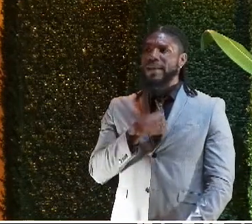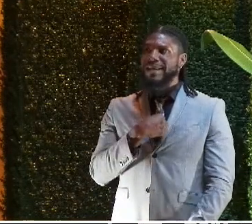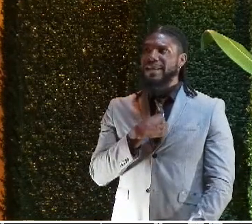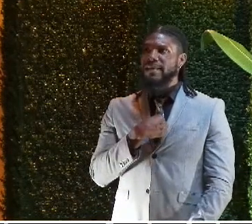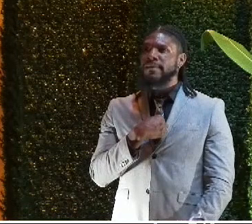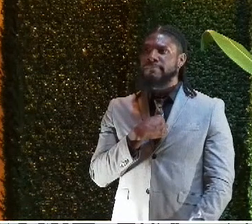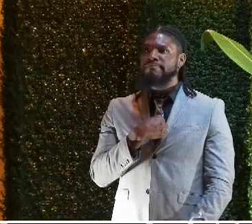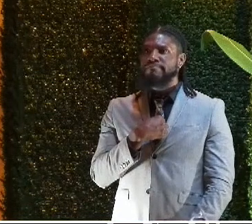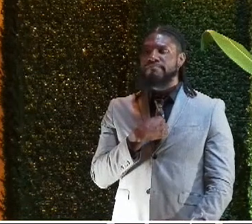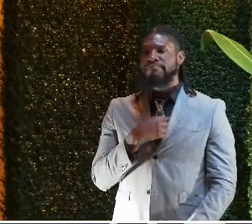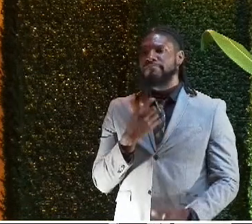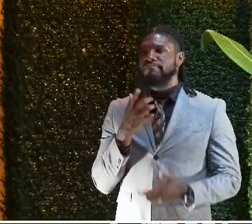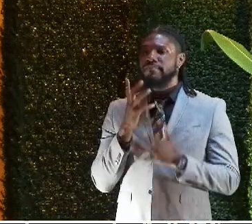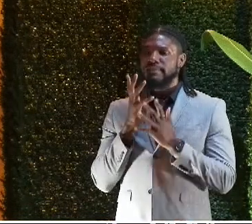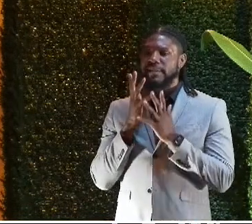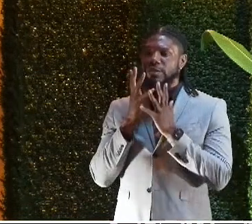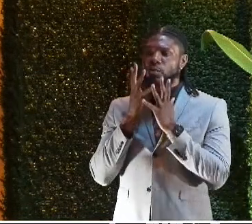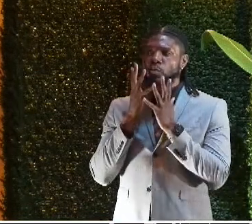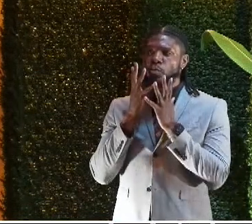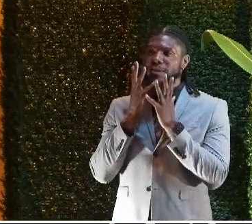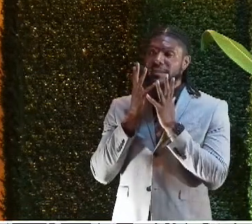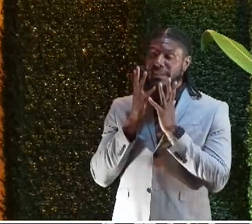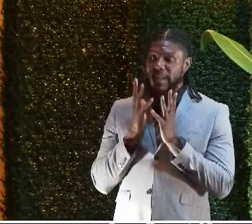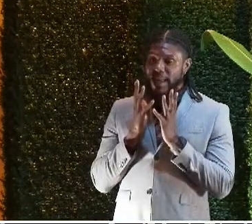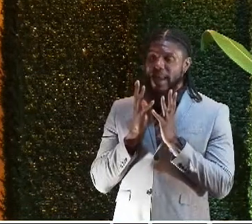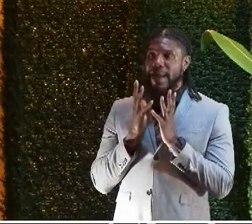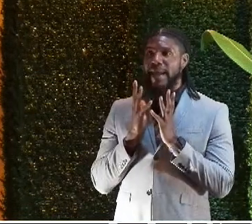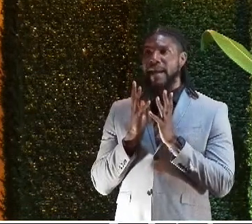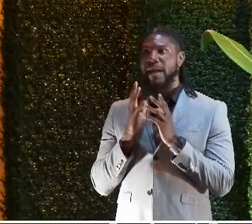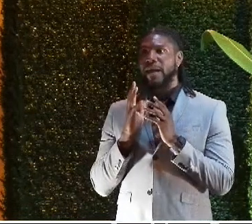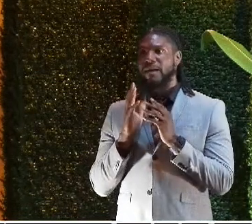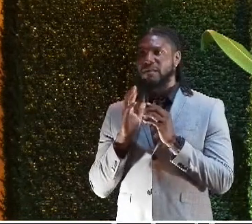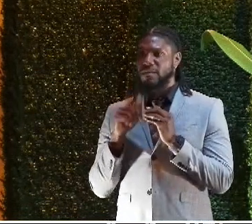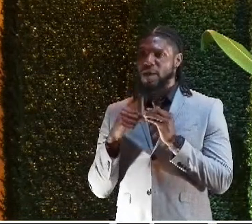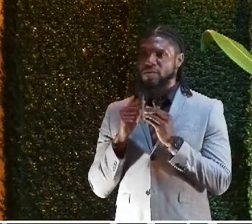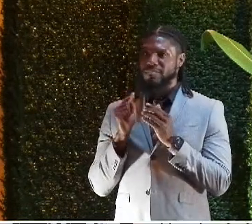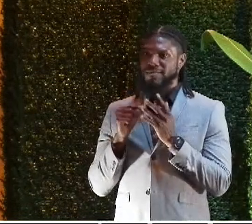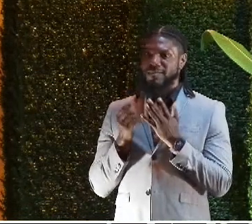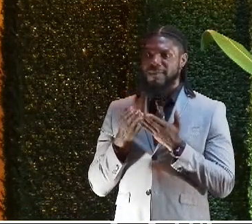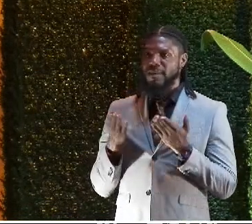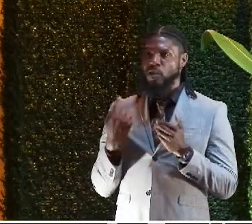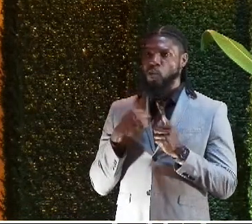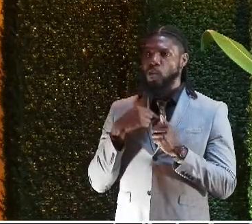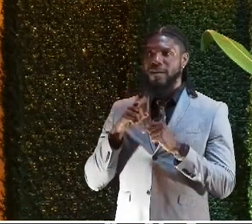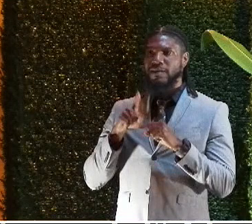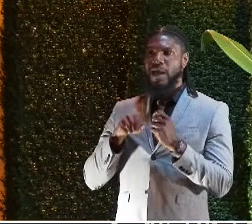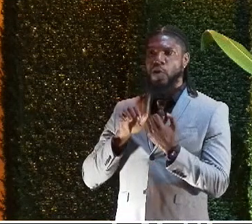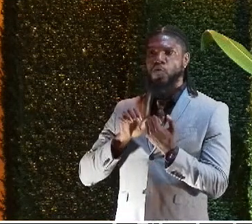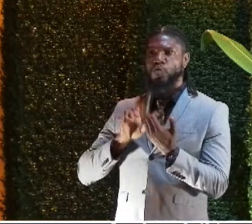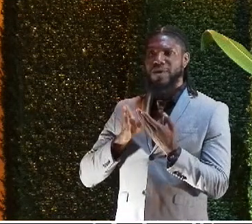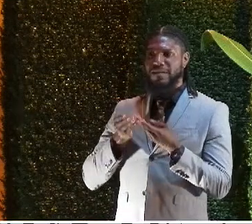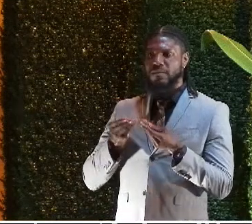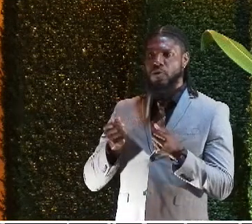it's so sad a state of things that we can't even address things like